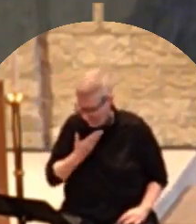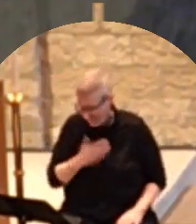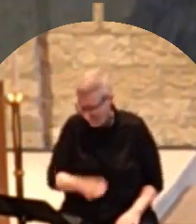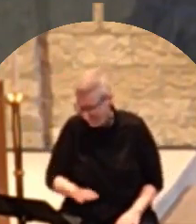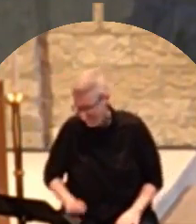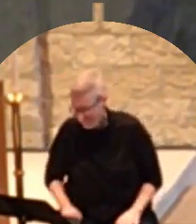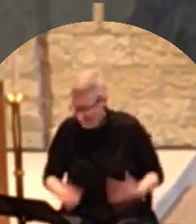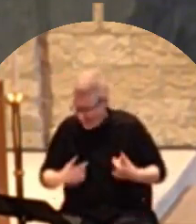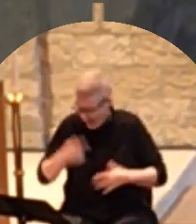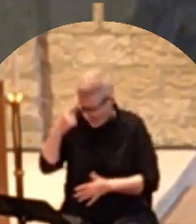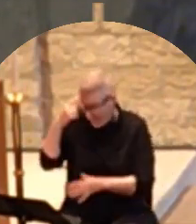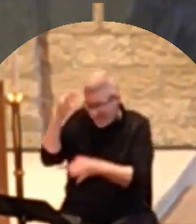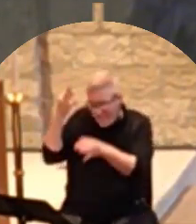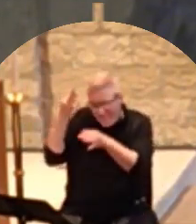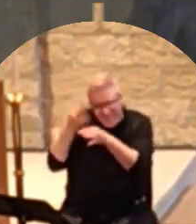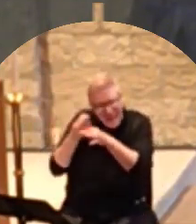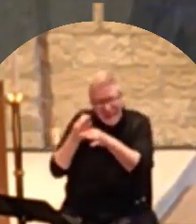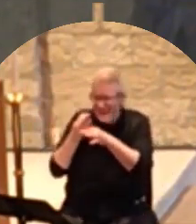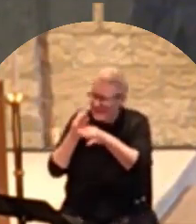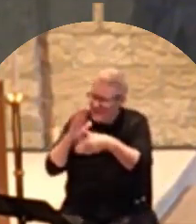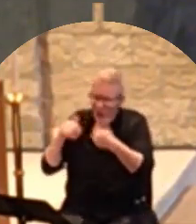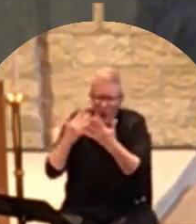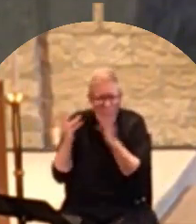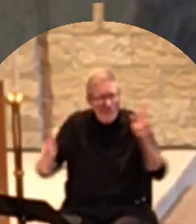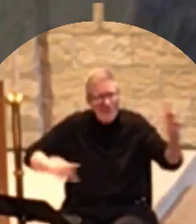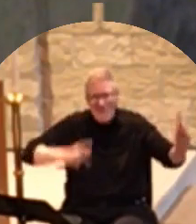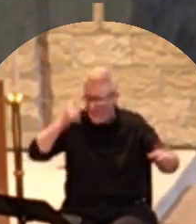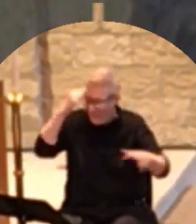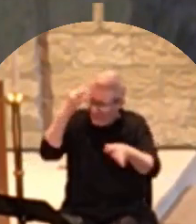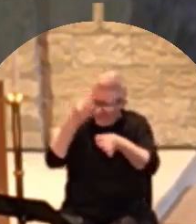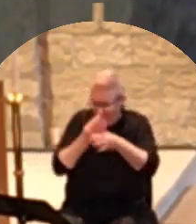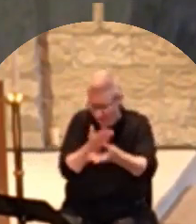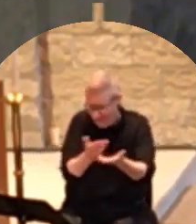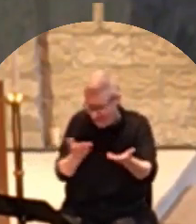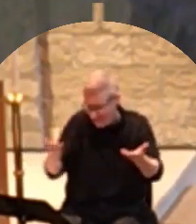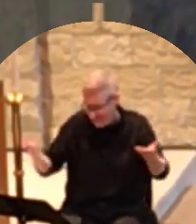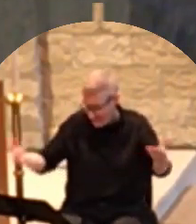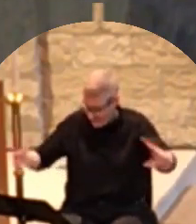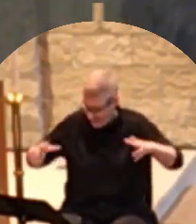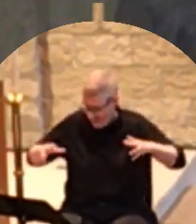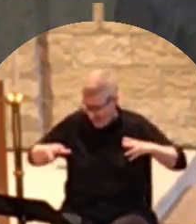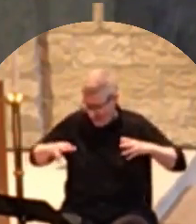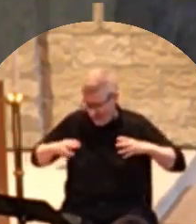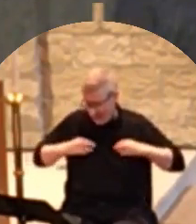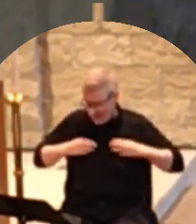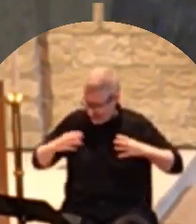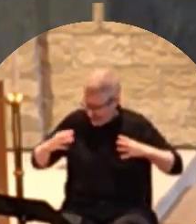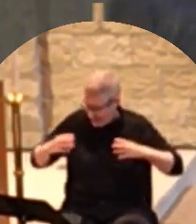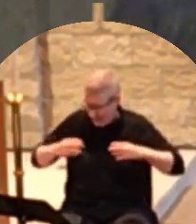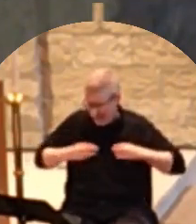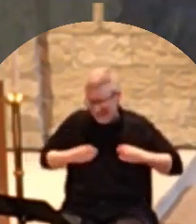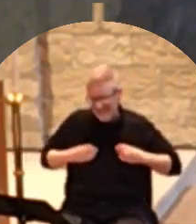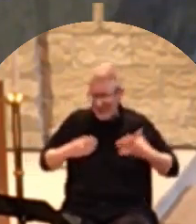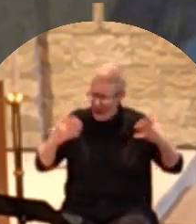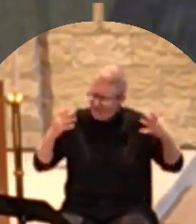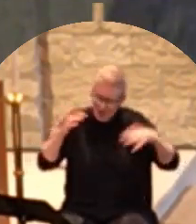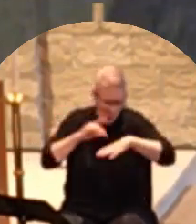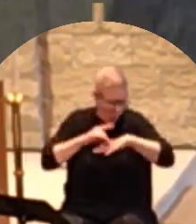humankind and our respect for what is earthly and our